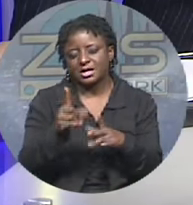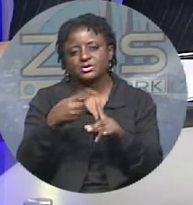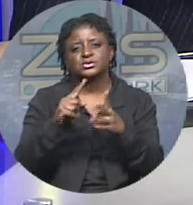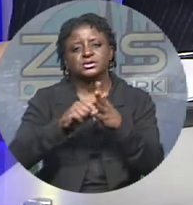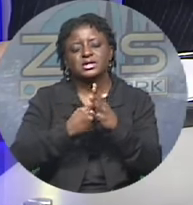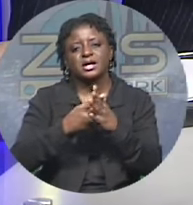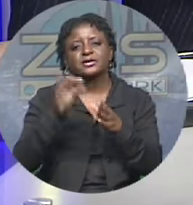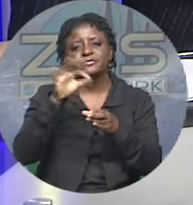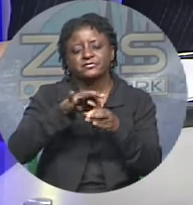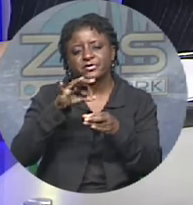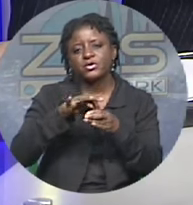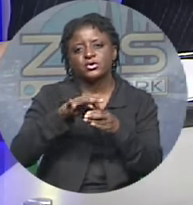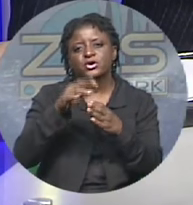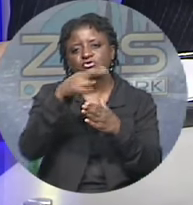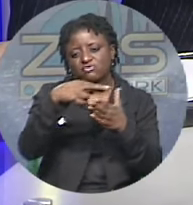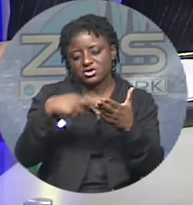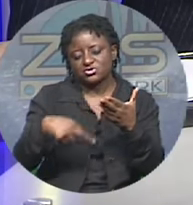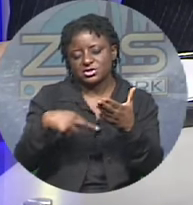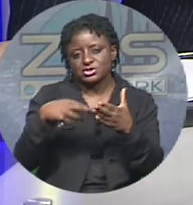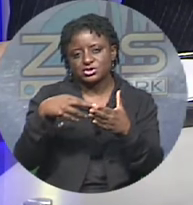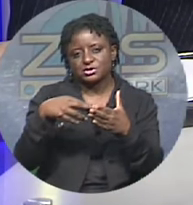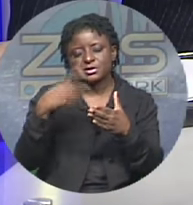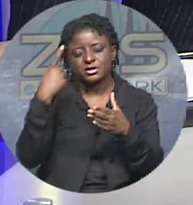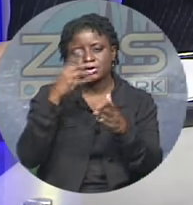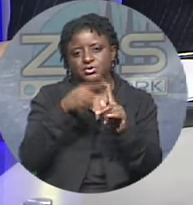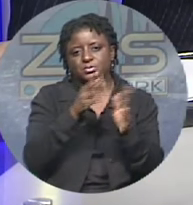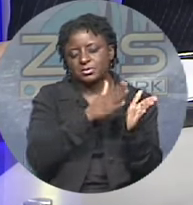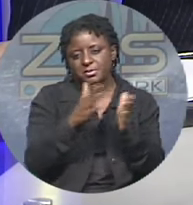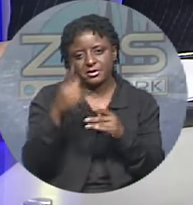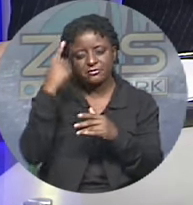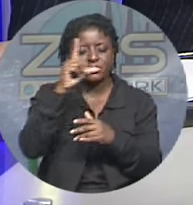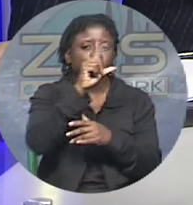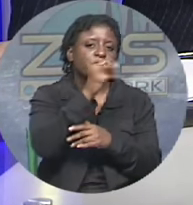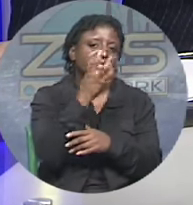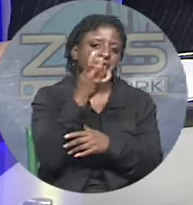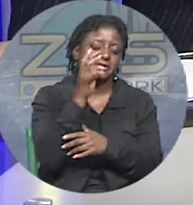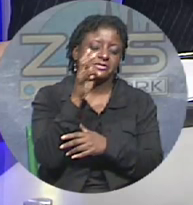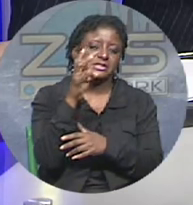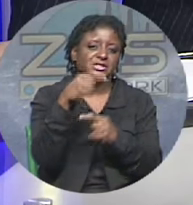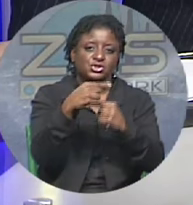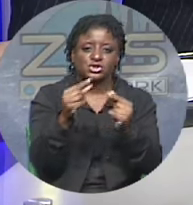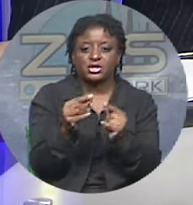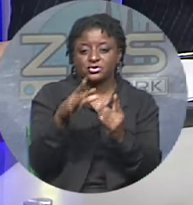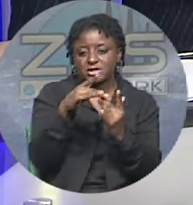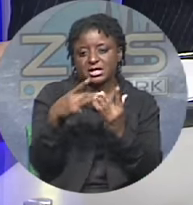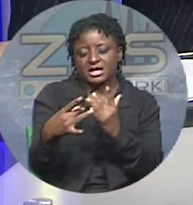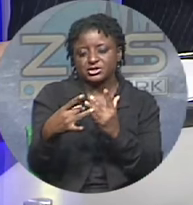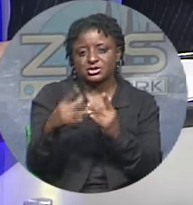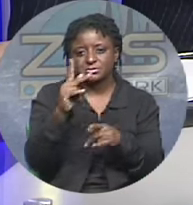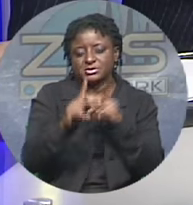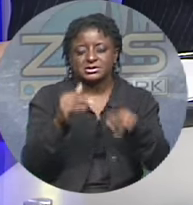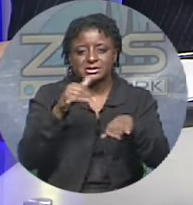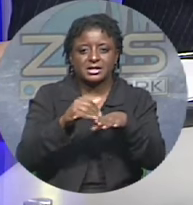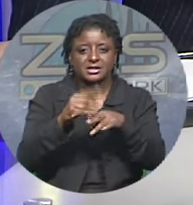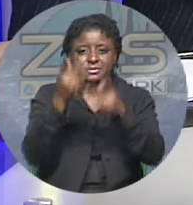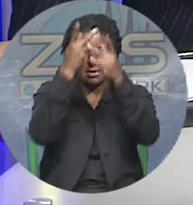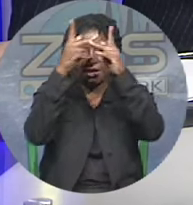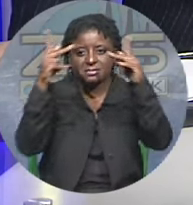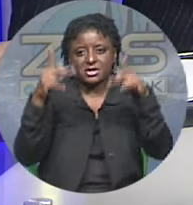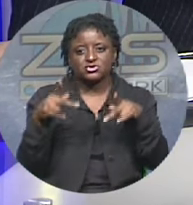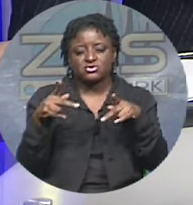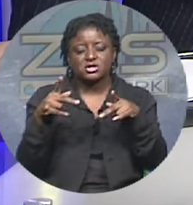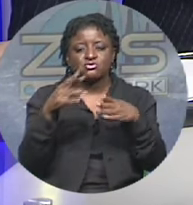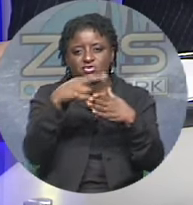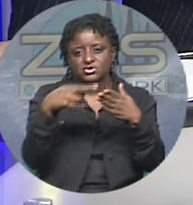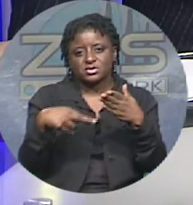of voter registration in the country in preparation for the 2017 general election. Officials at the Parliamentary Registration Department